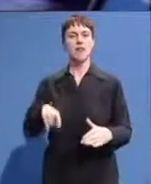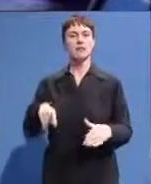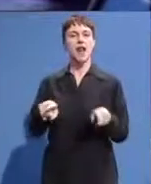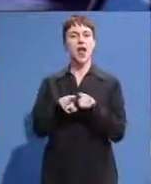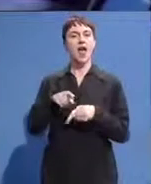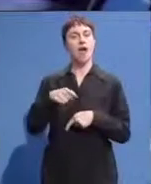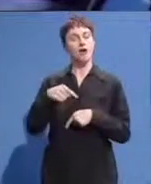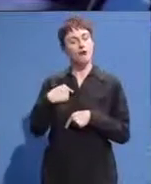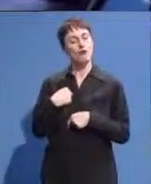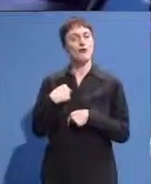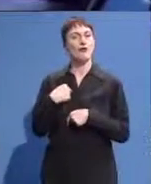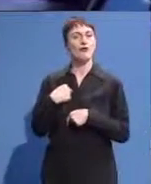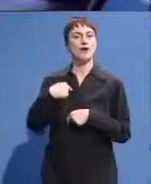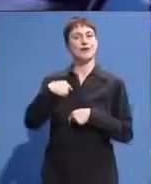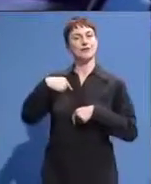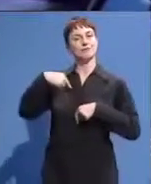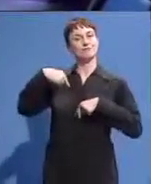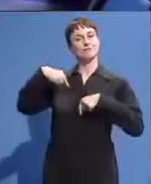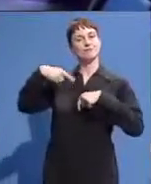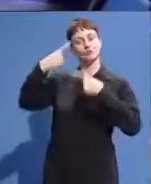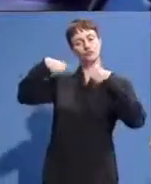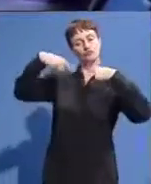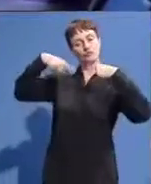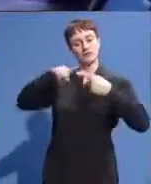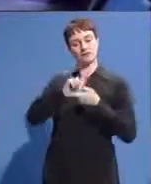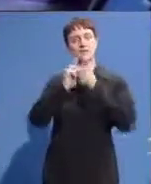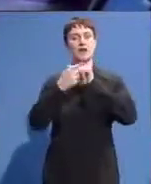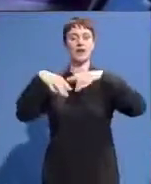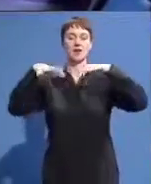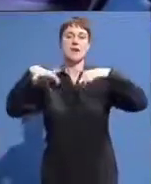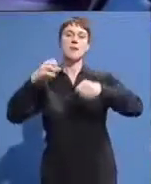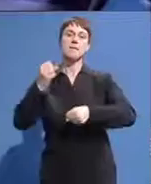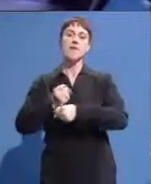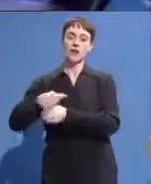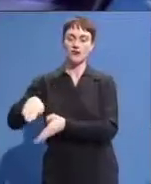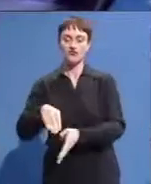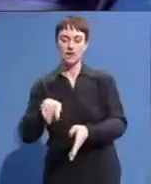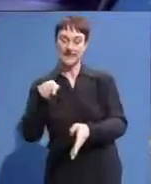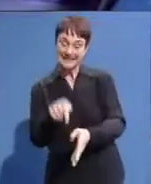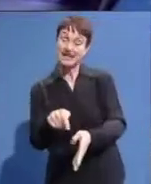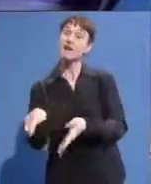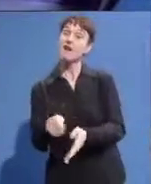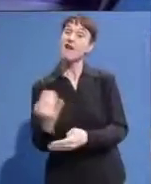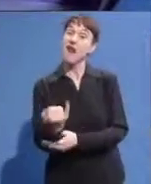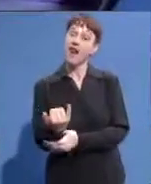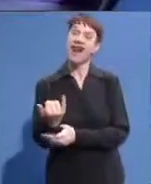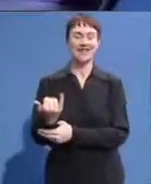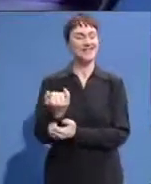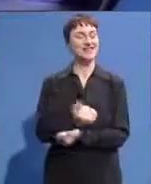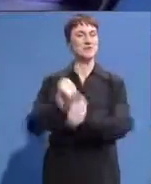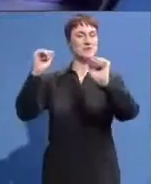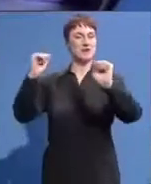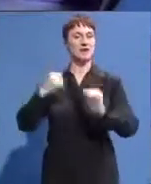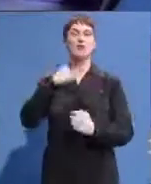the sea of education, for the rivers of prosperity, for the lakes of democracy. Our voices should write new